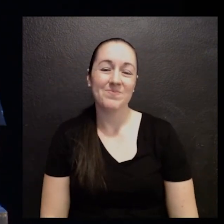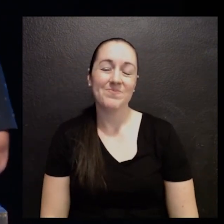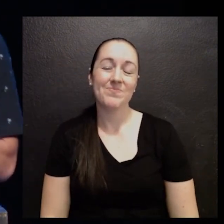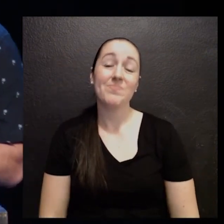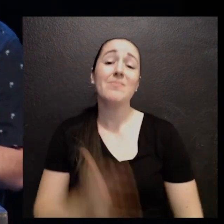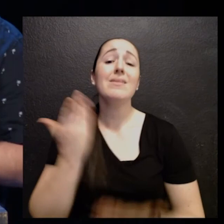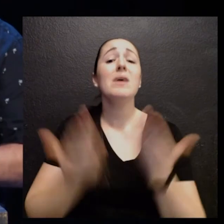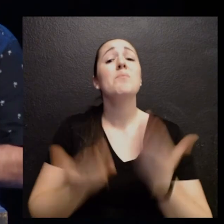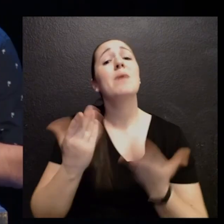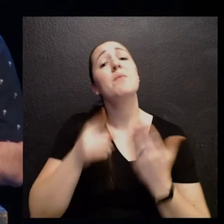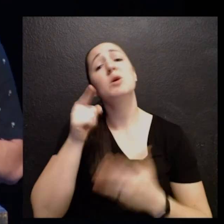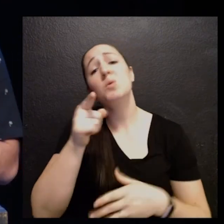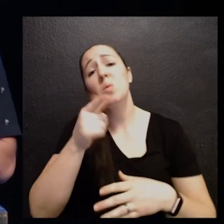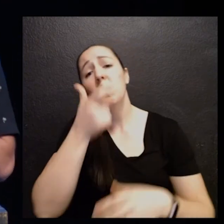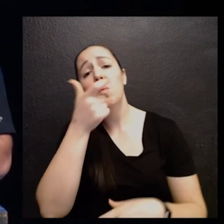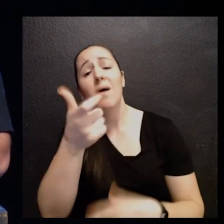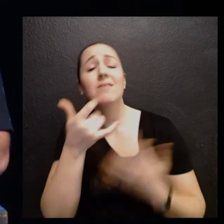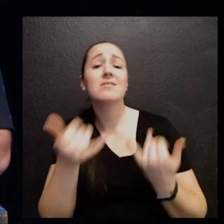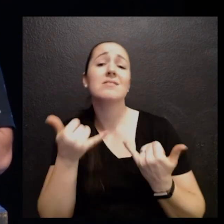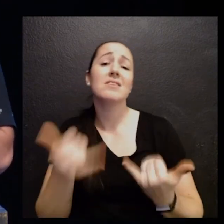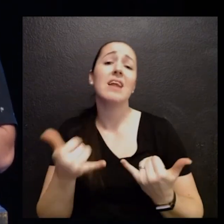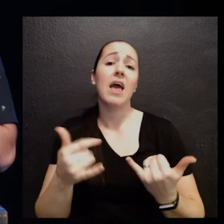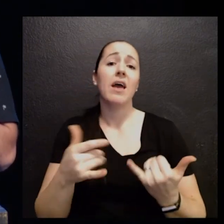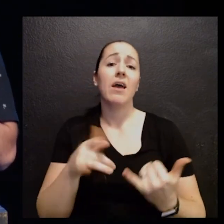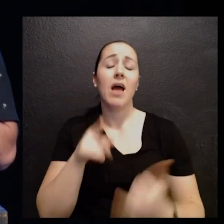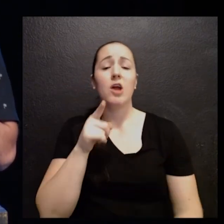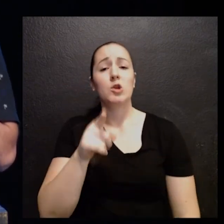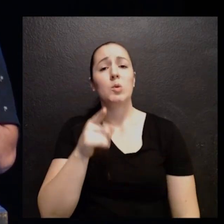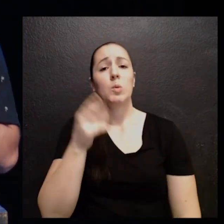Maybe you're listening or watching today and you realize